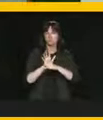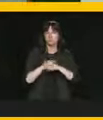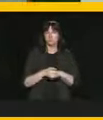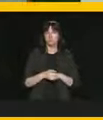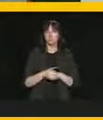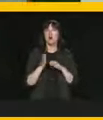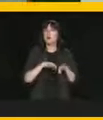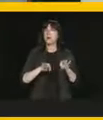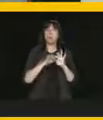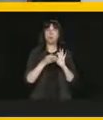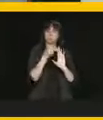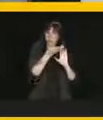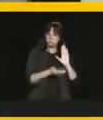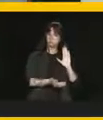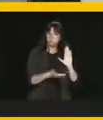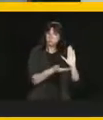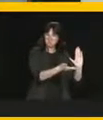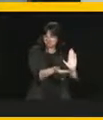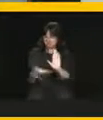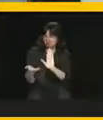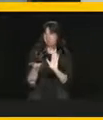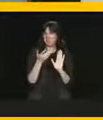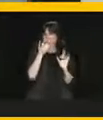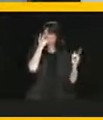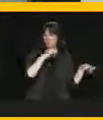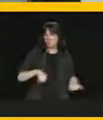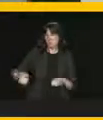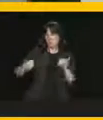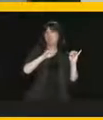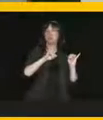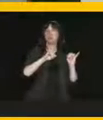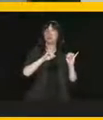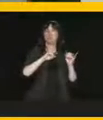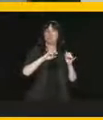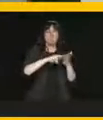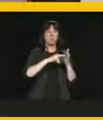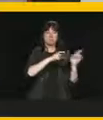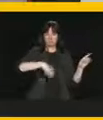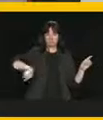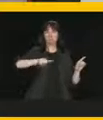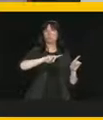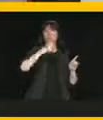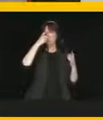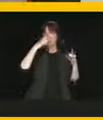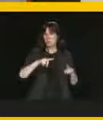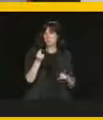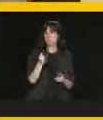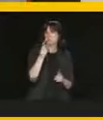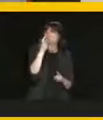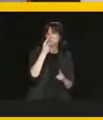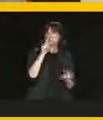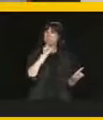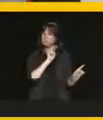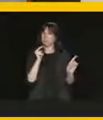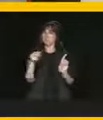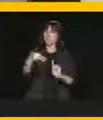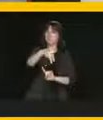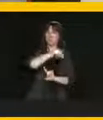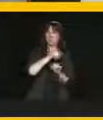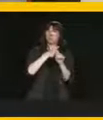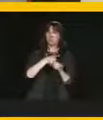to make sure that the decisions being taken across the country are grounded in a shared understanding and appreciation of what science